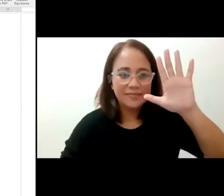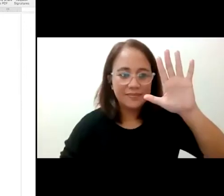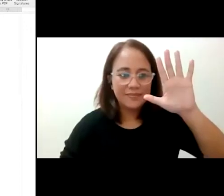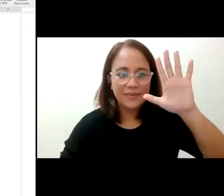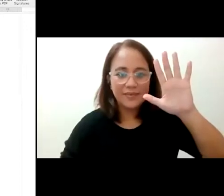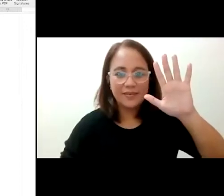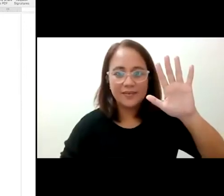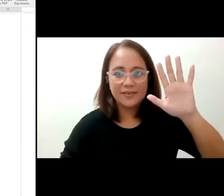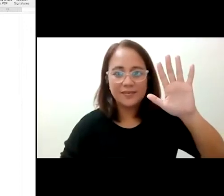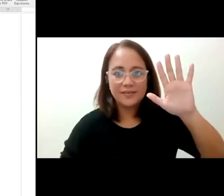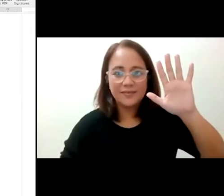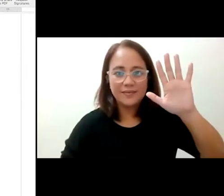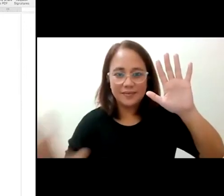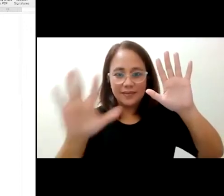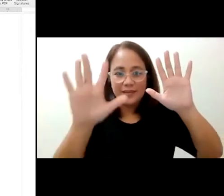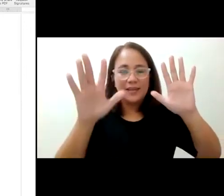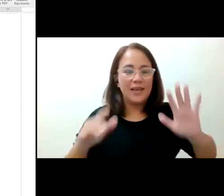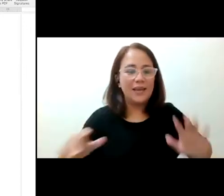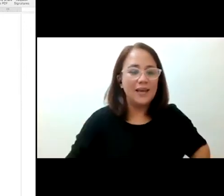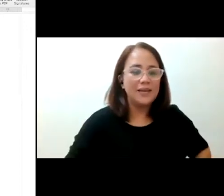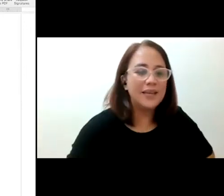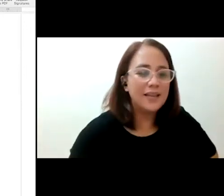Okay, yeah.